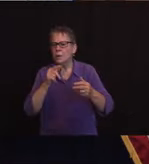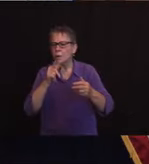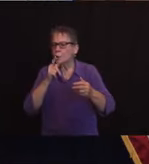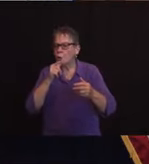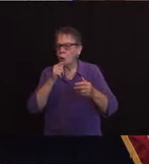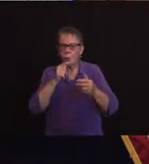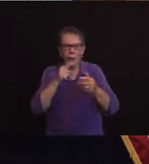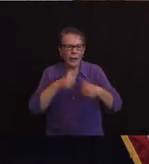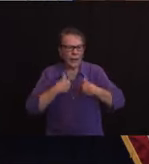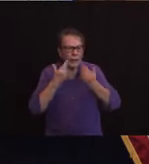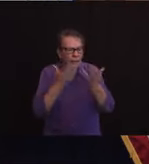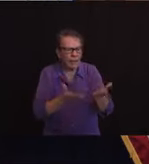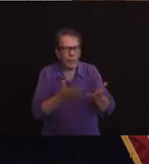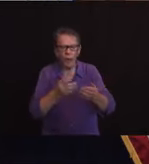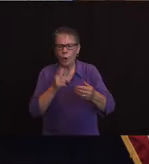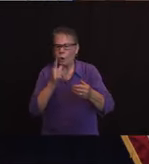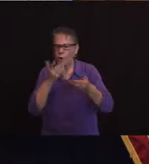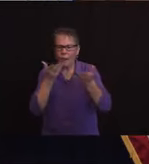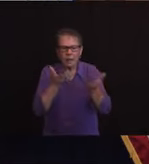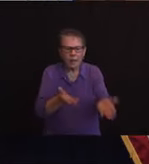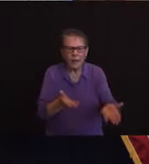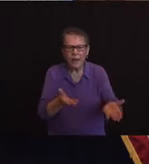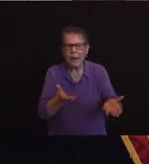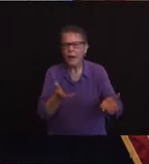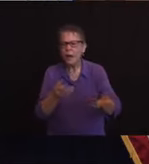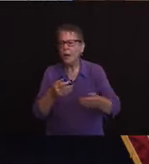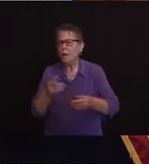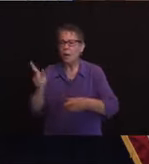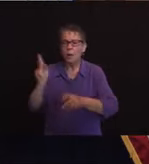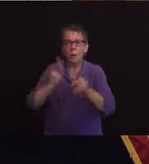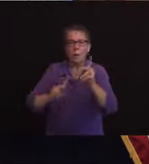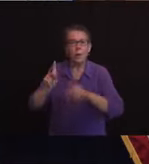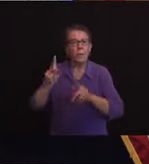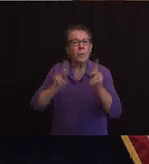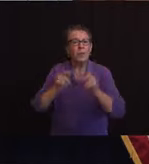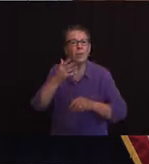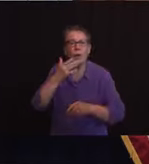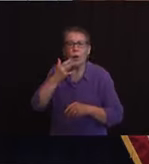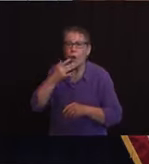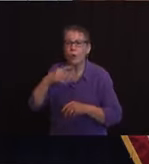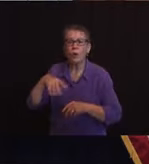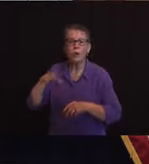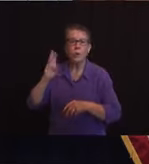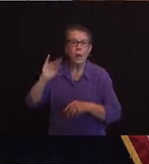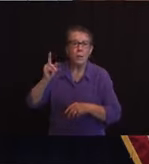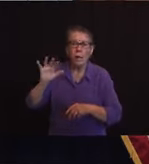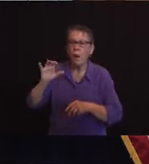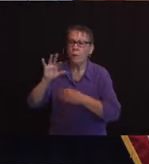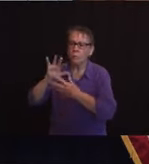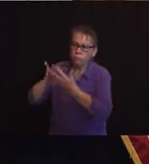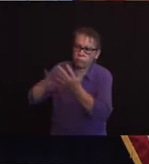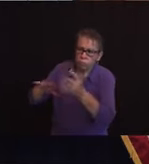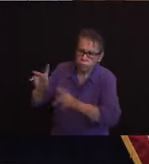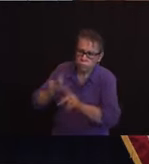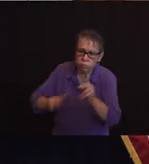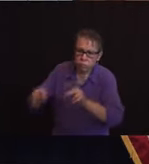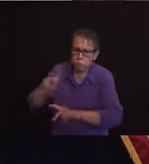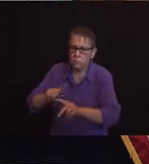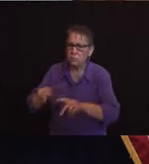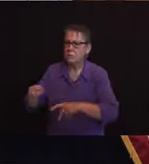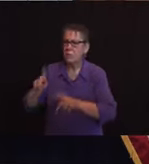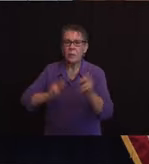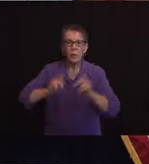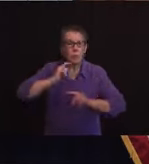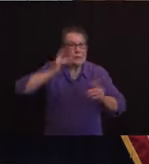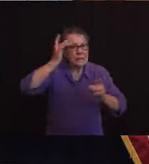the doses of vaccine. We look at disease burden, the deaths per 100,000, social